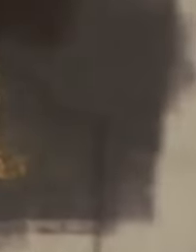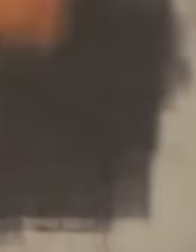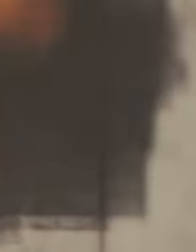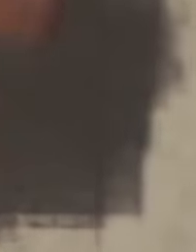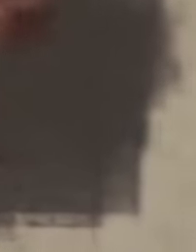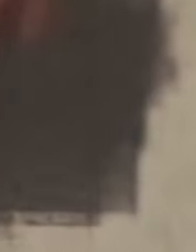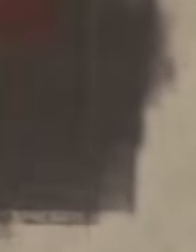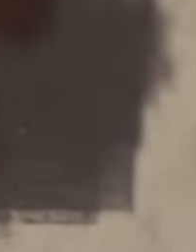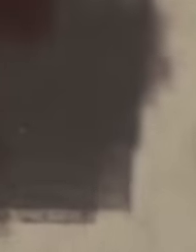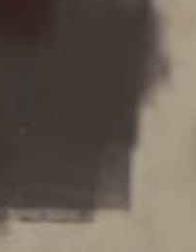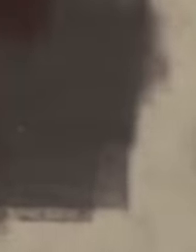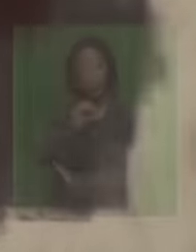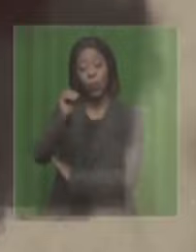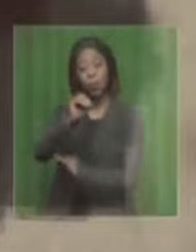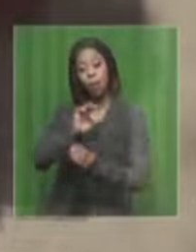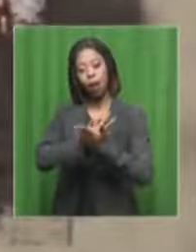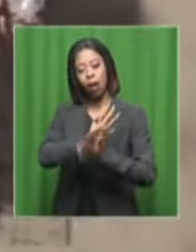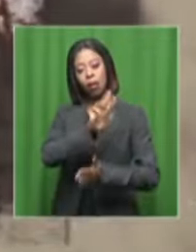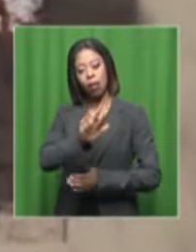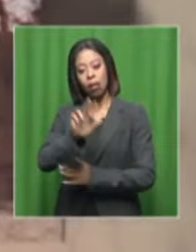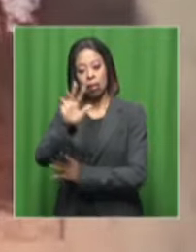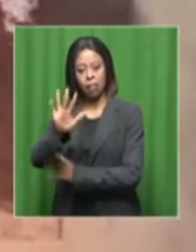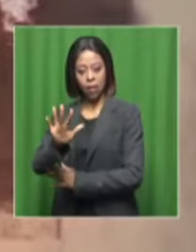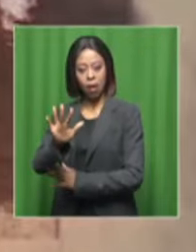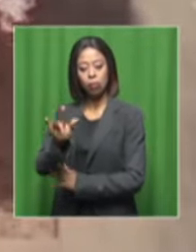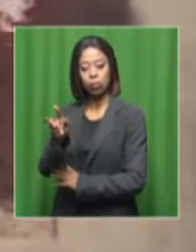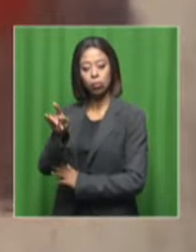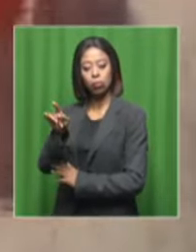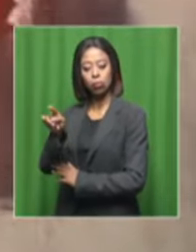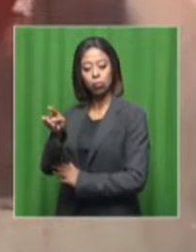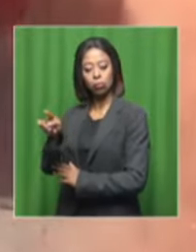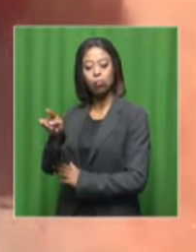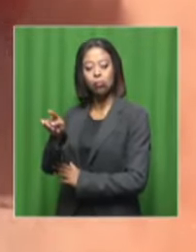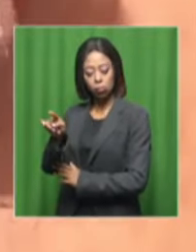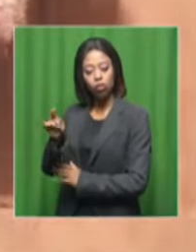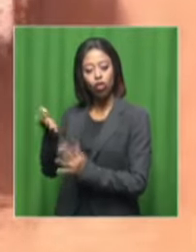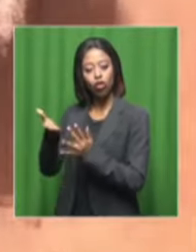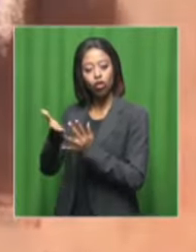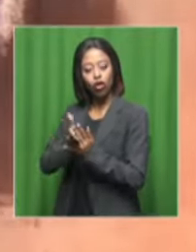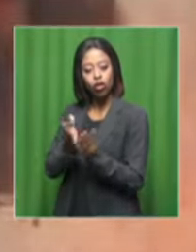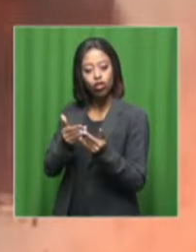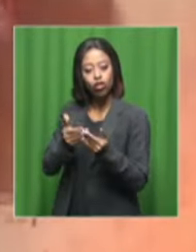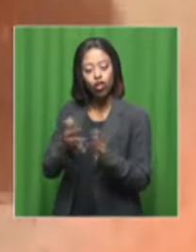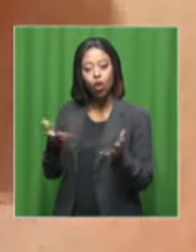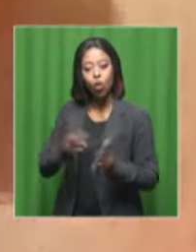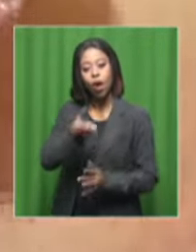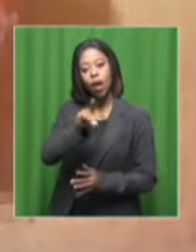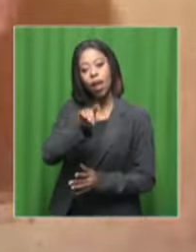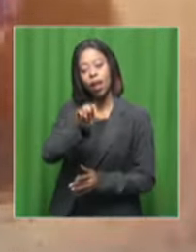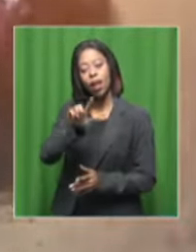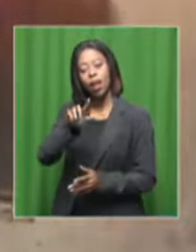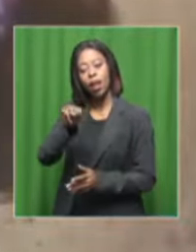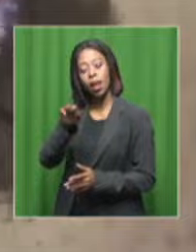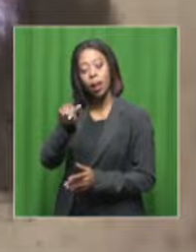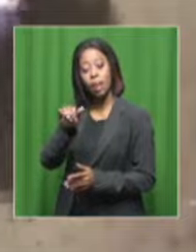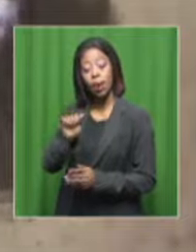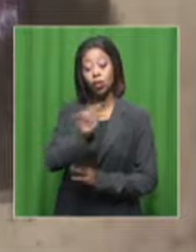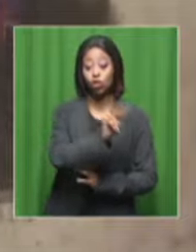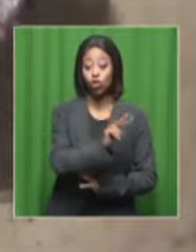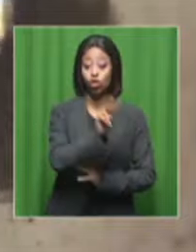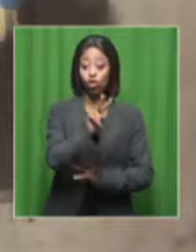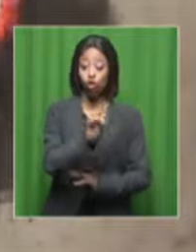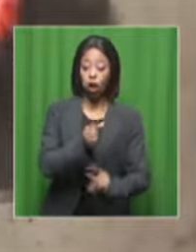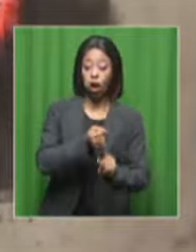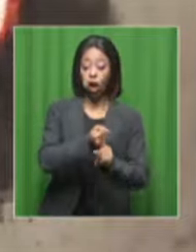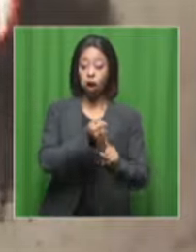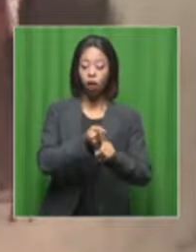On the 16th of October 1985, the Delmas Treason trial started in Delmas. 22 anti-apartheid activists